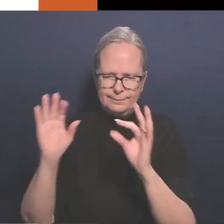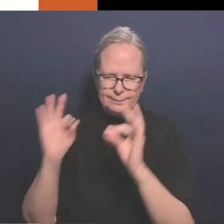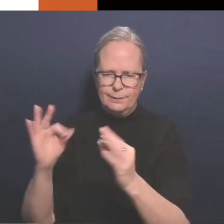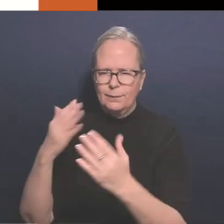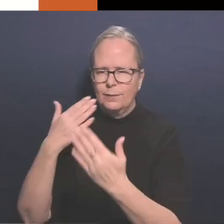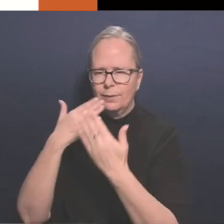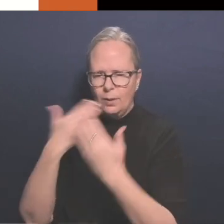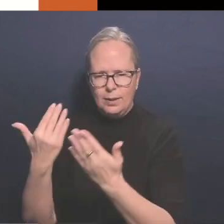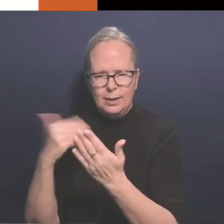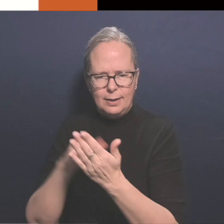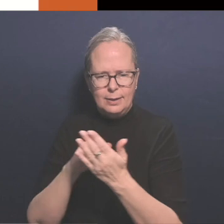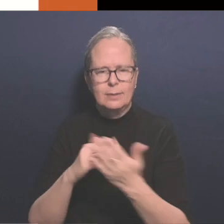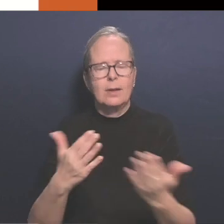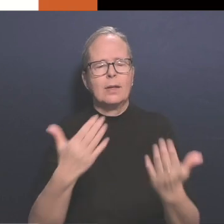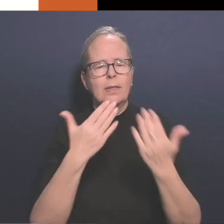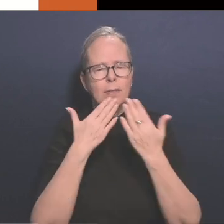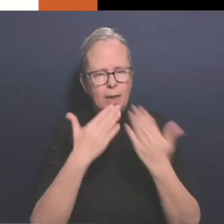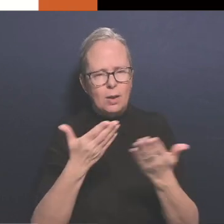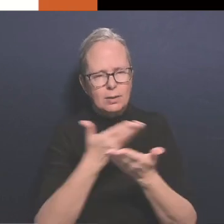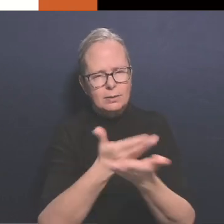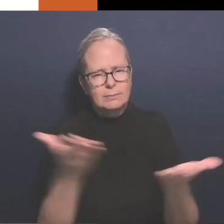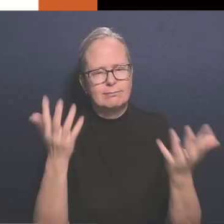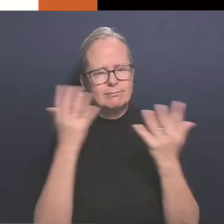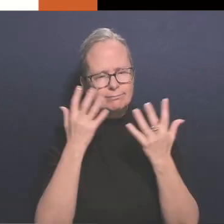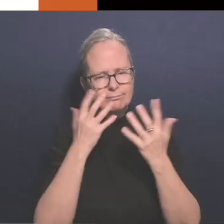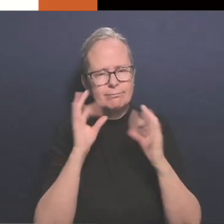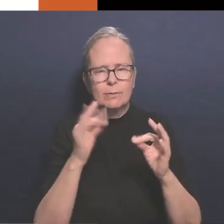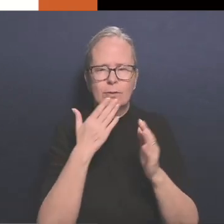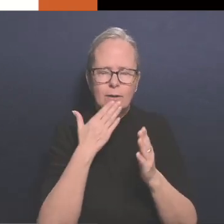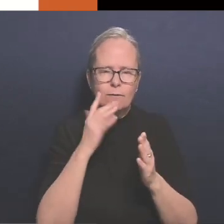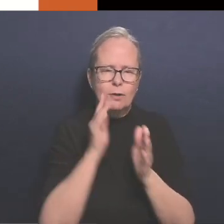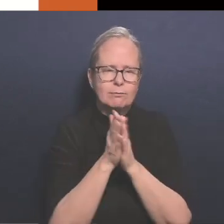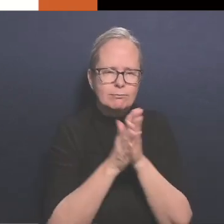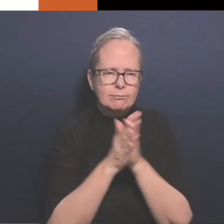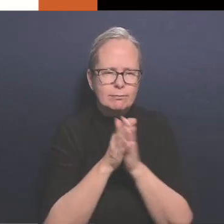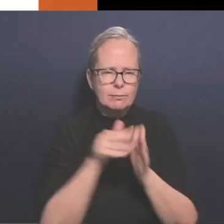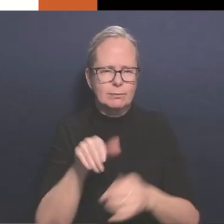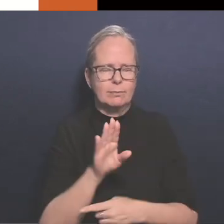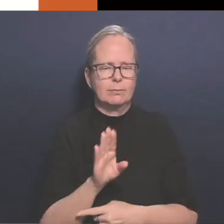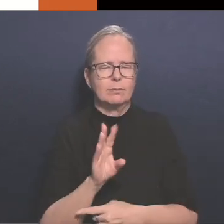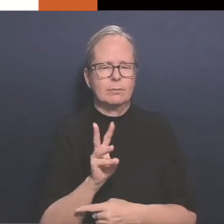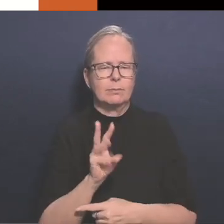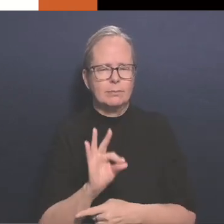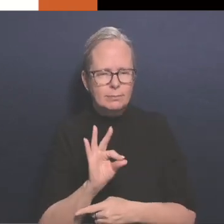myself, thank you so much for attending this introduction to the Benefits Wayfinder,